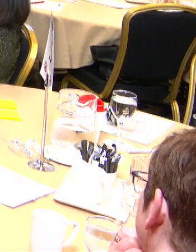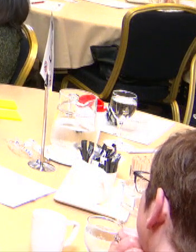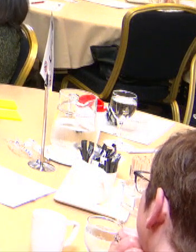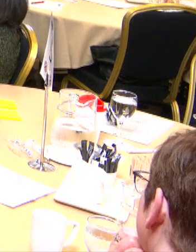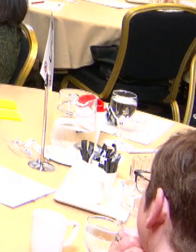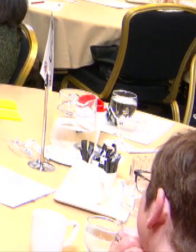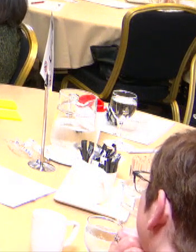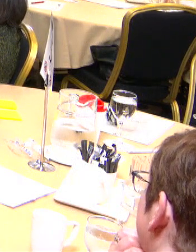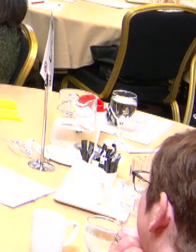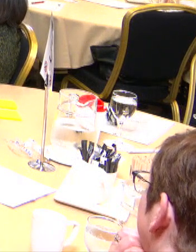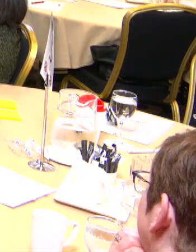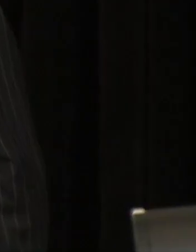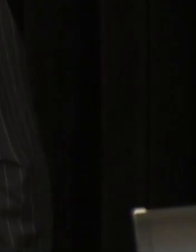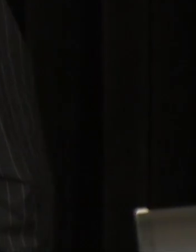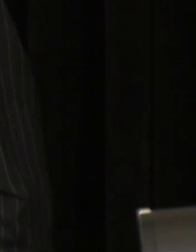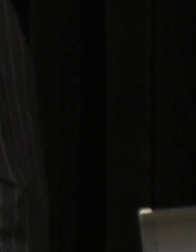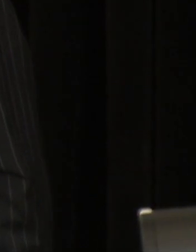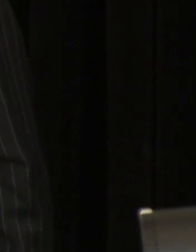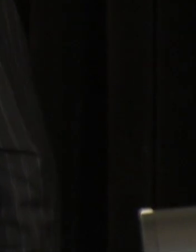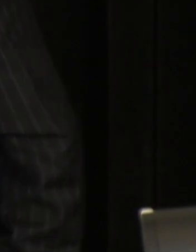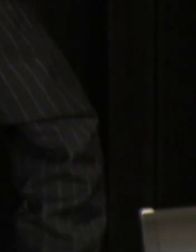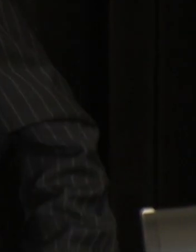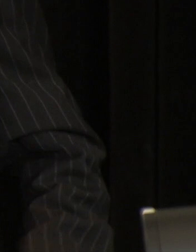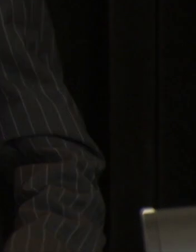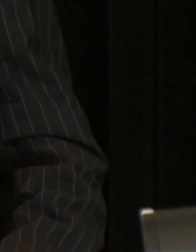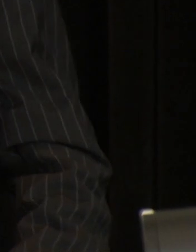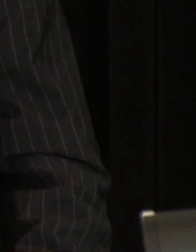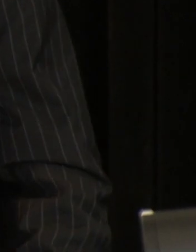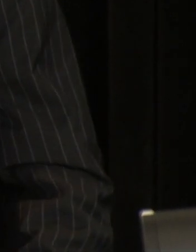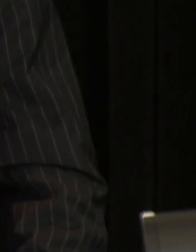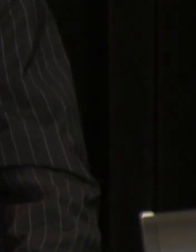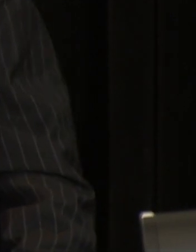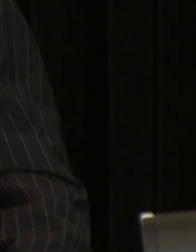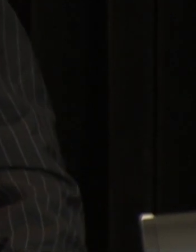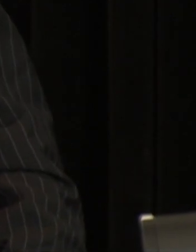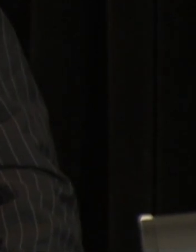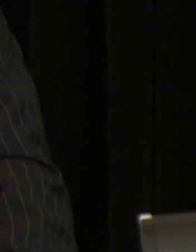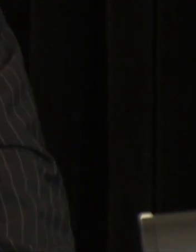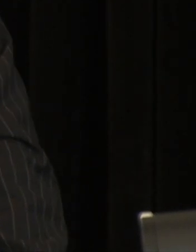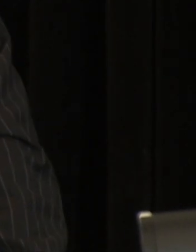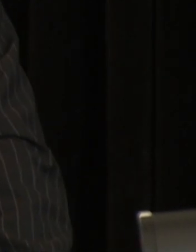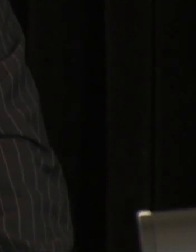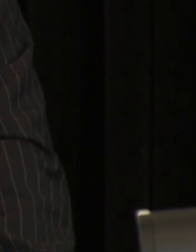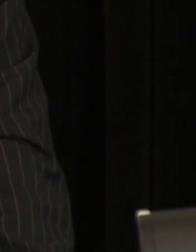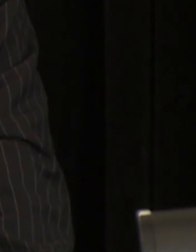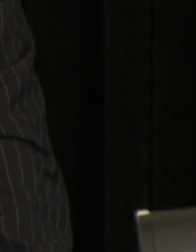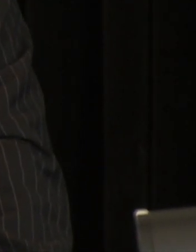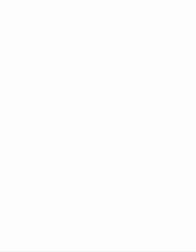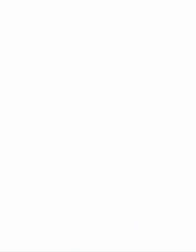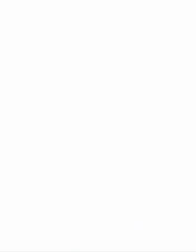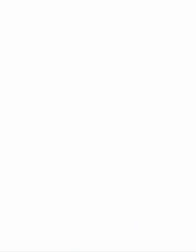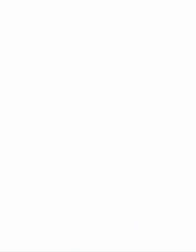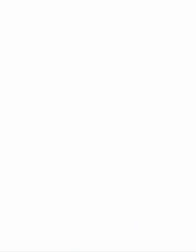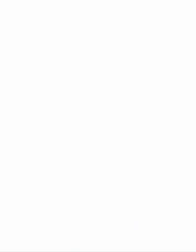won't take that long. It's a pleasure to be with you all here today to offer a brief overview of